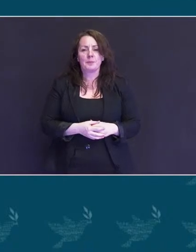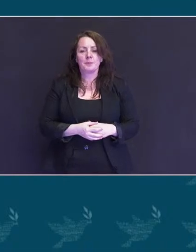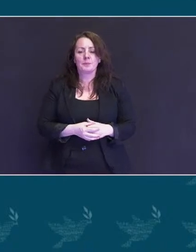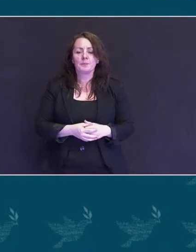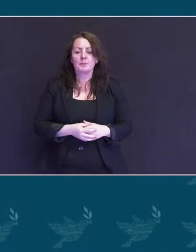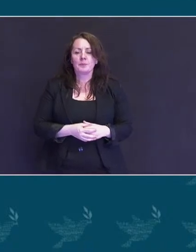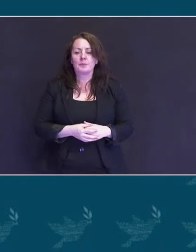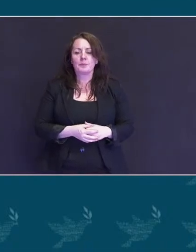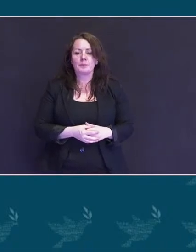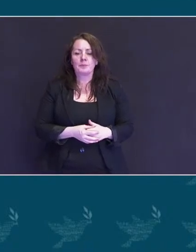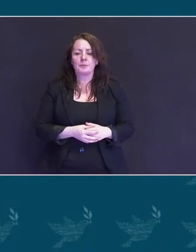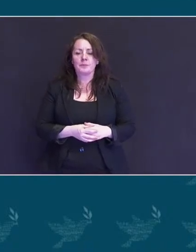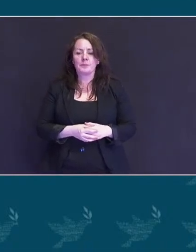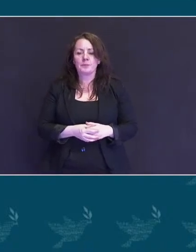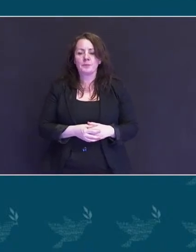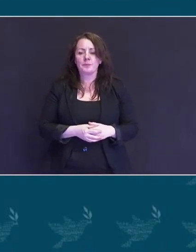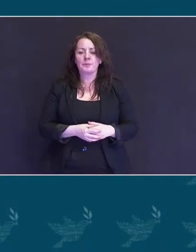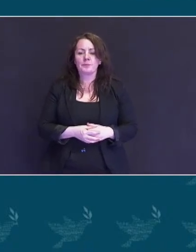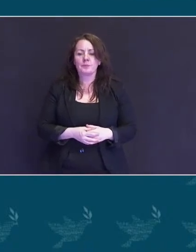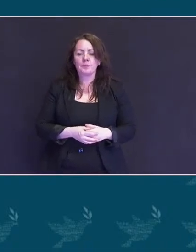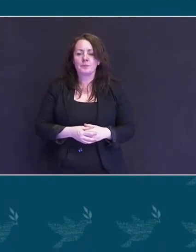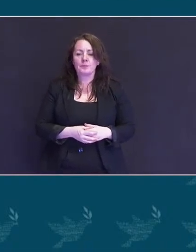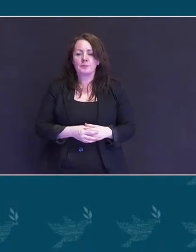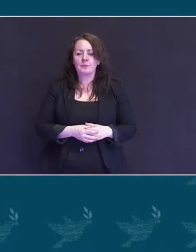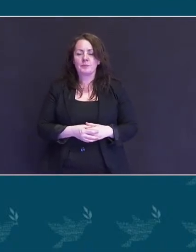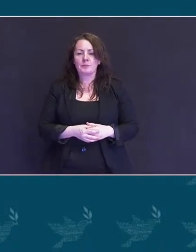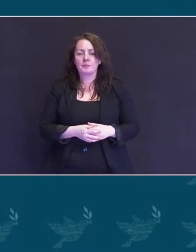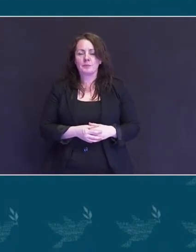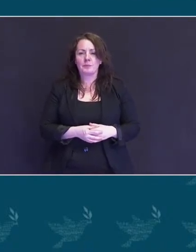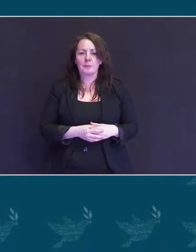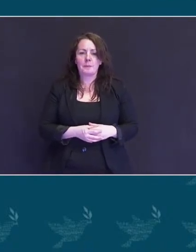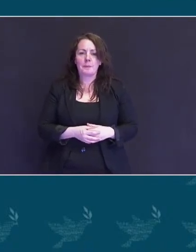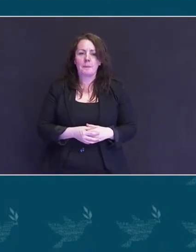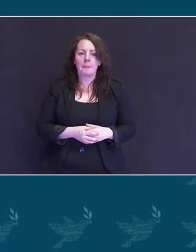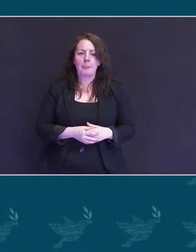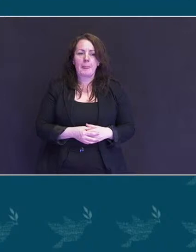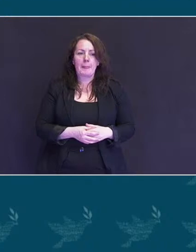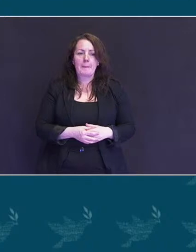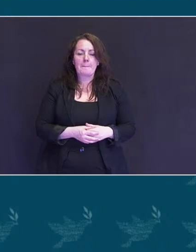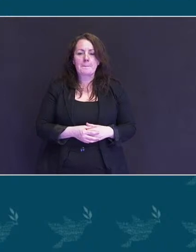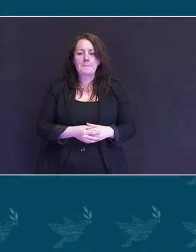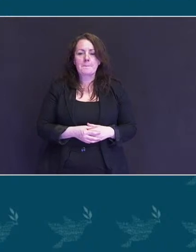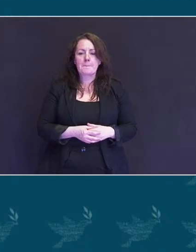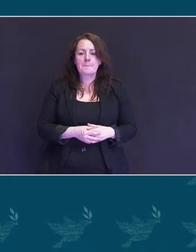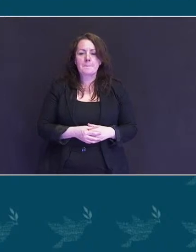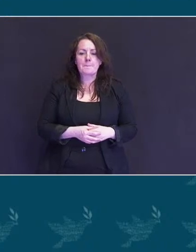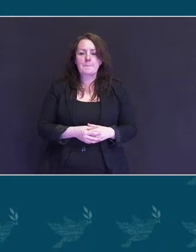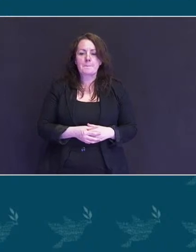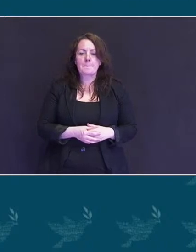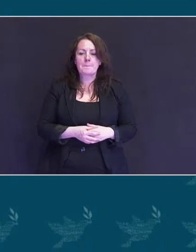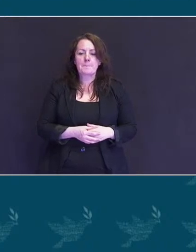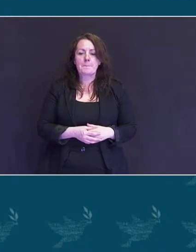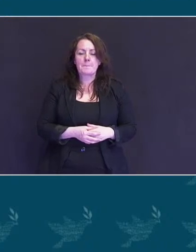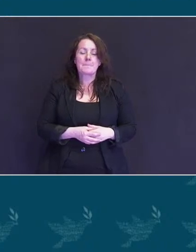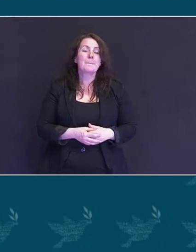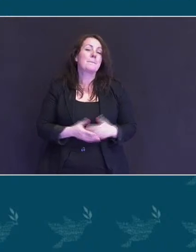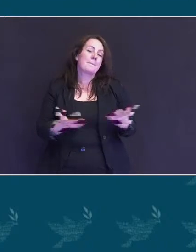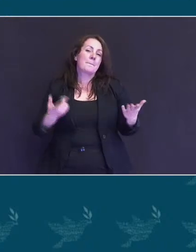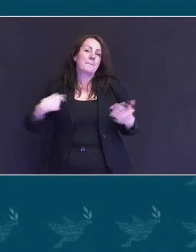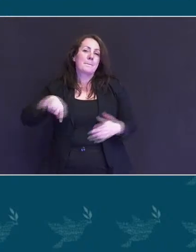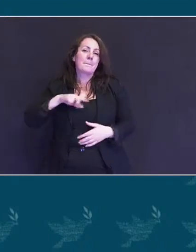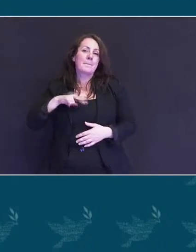actually been using translation, or what we call translanguaging, where they were